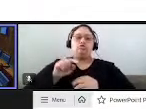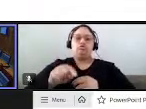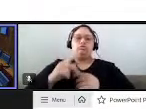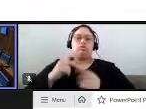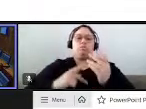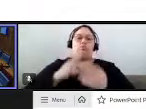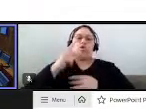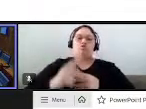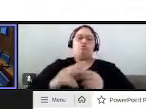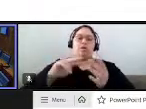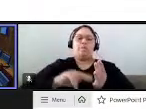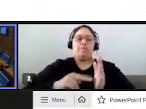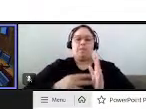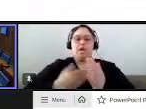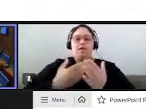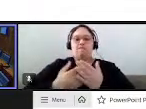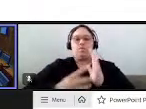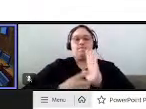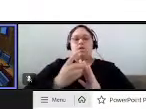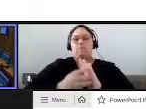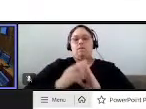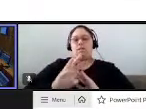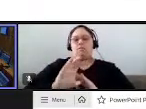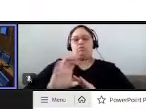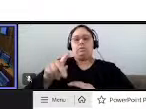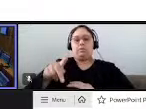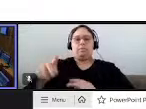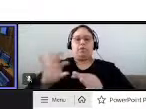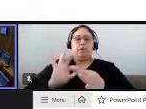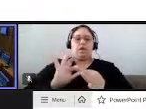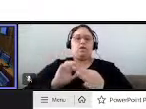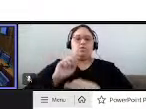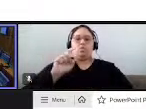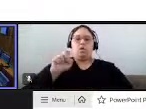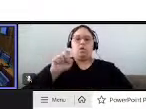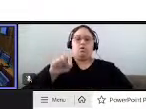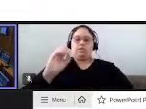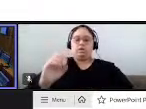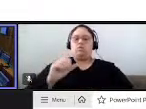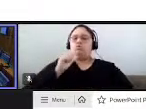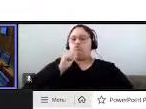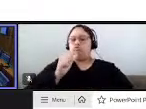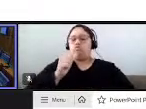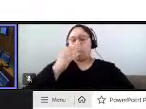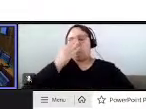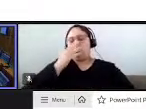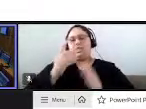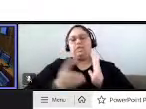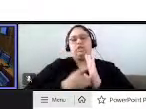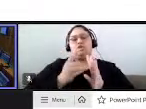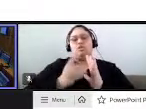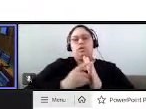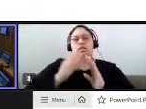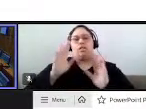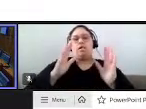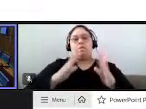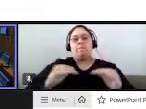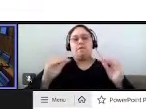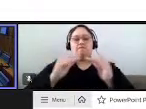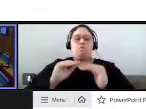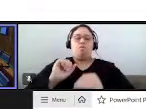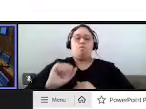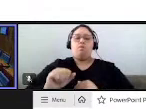plan for the development of the WCPP Engage 1.0, which is also known as the digital platform. And this